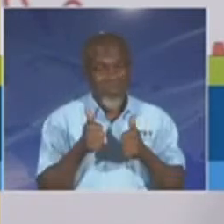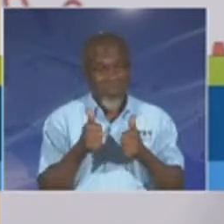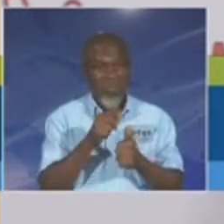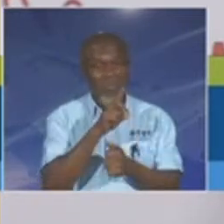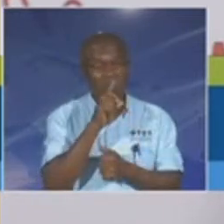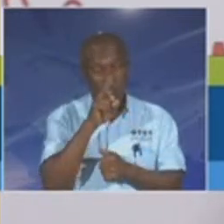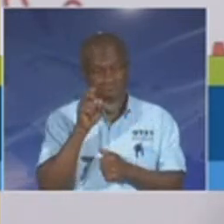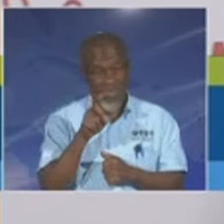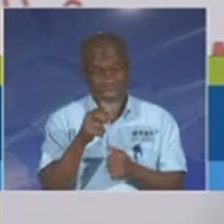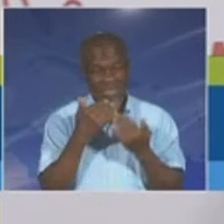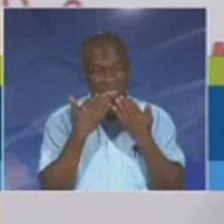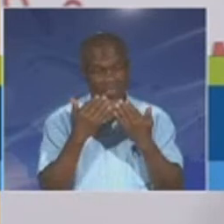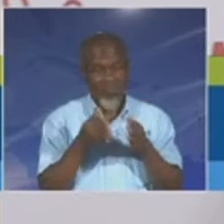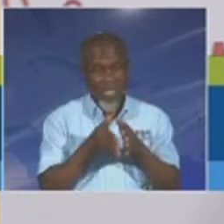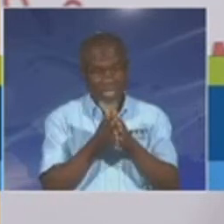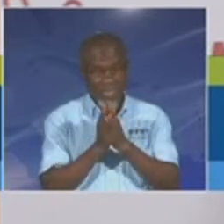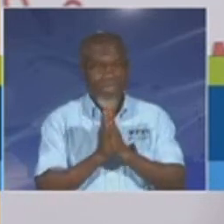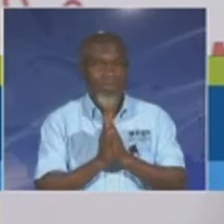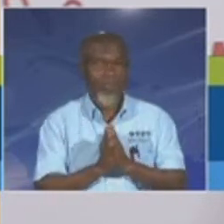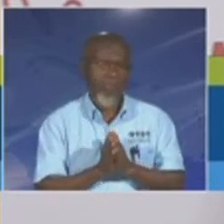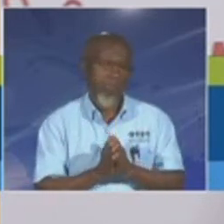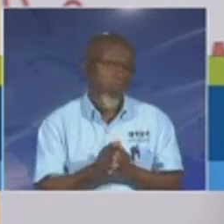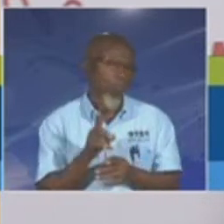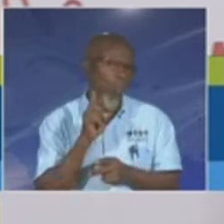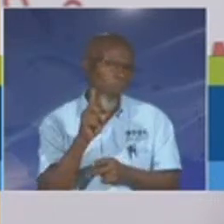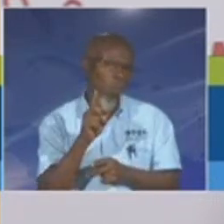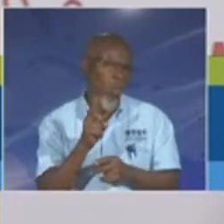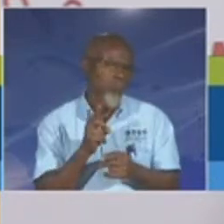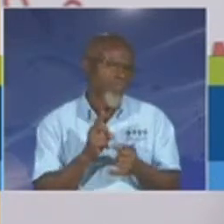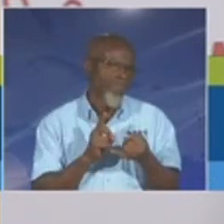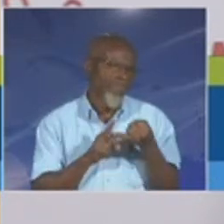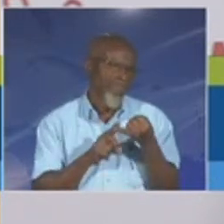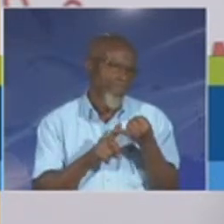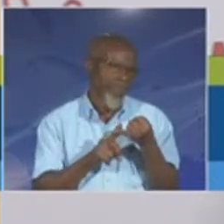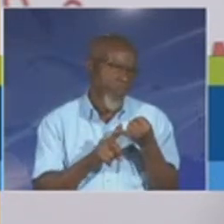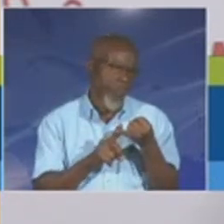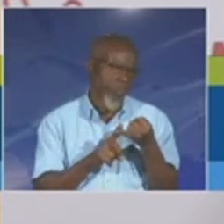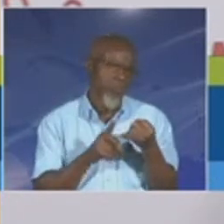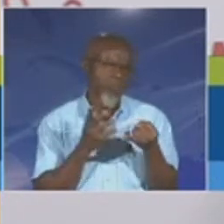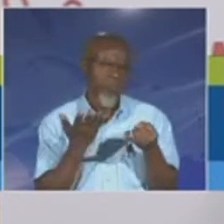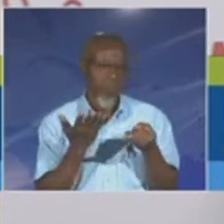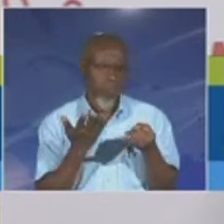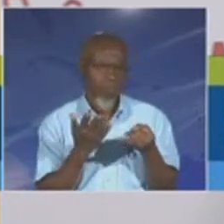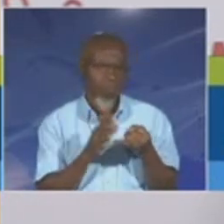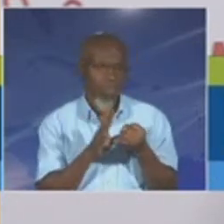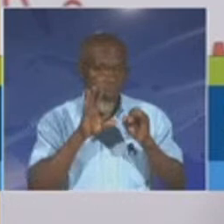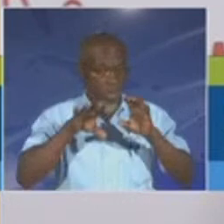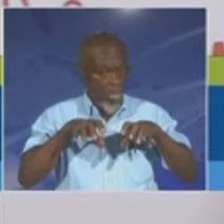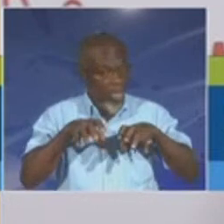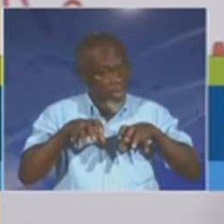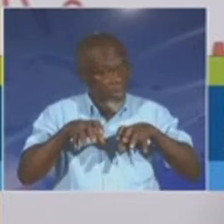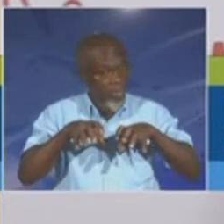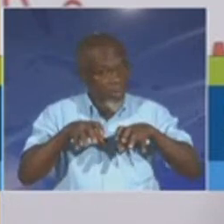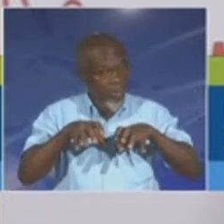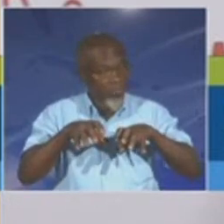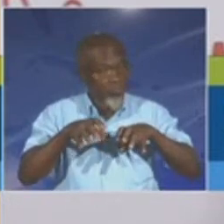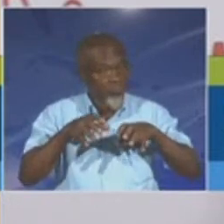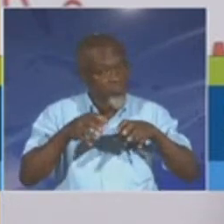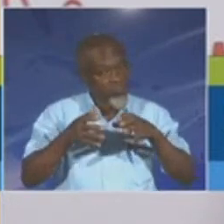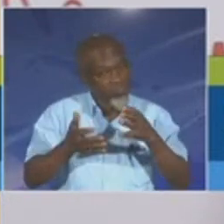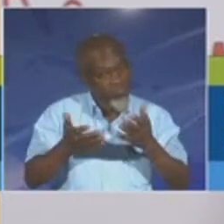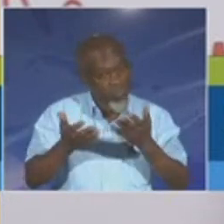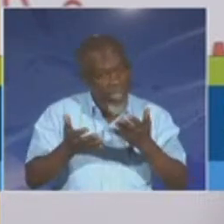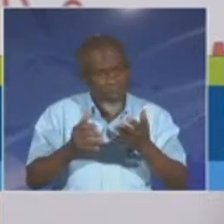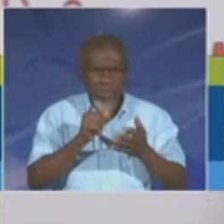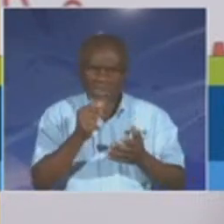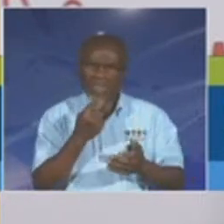you for asking. One, I would look at it from 2 sides. One, you can actually I was not